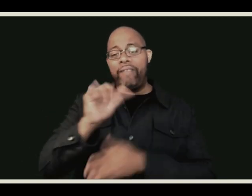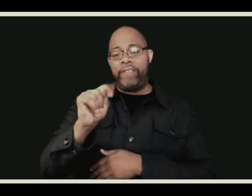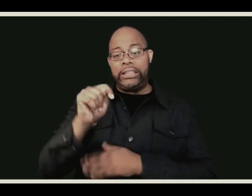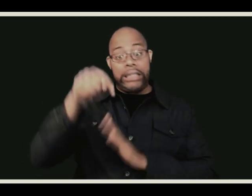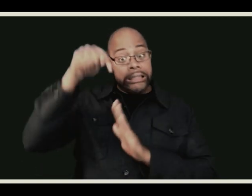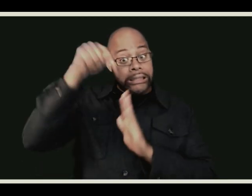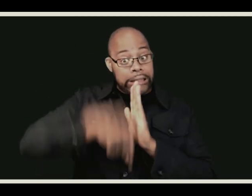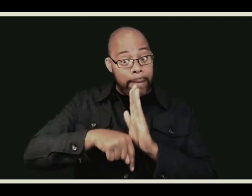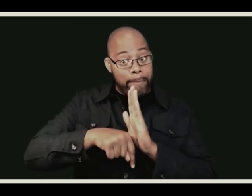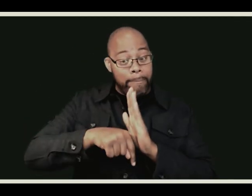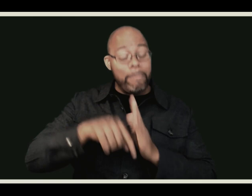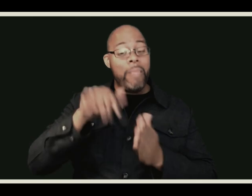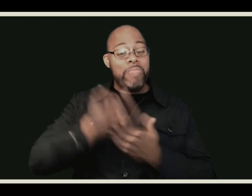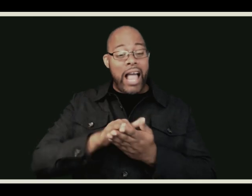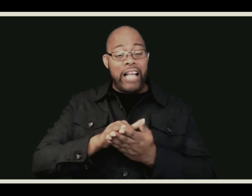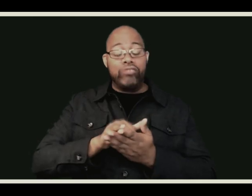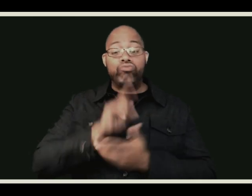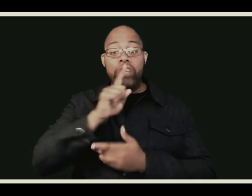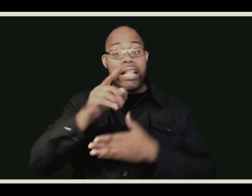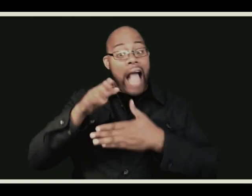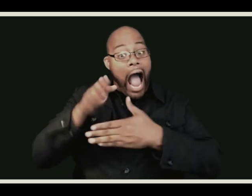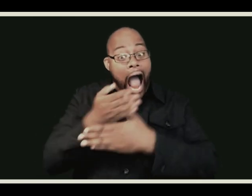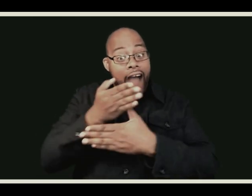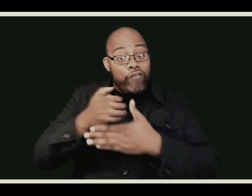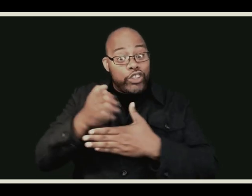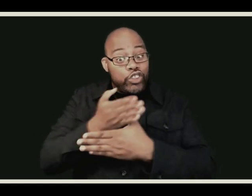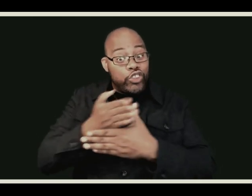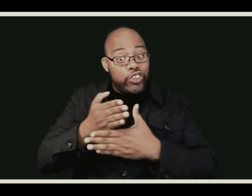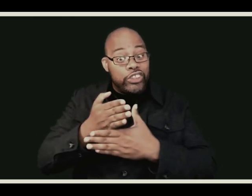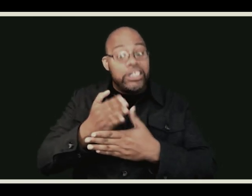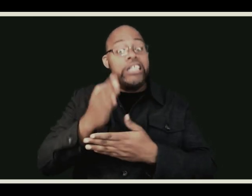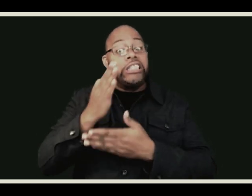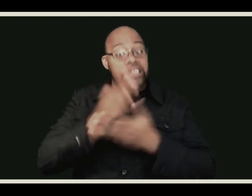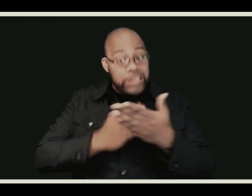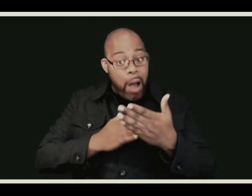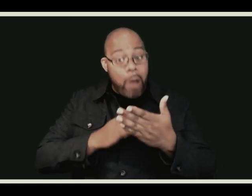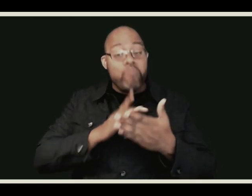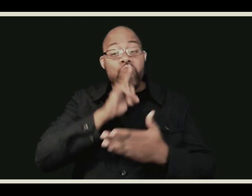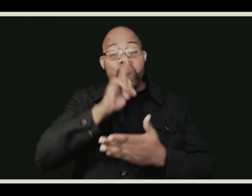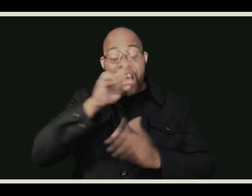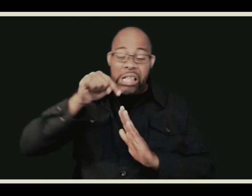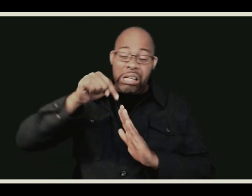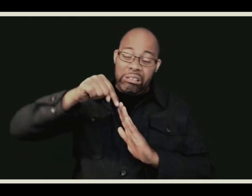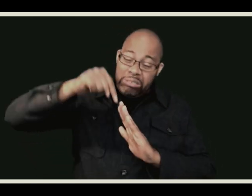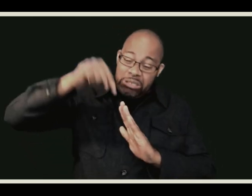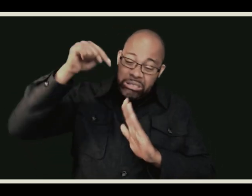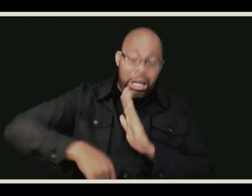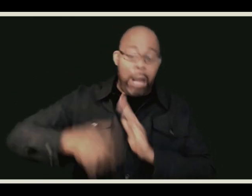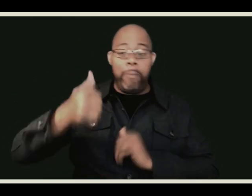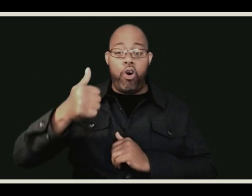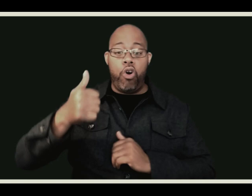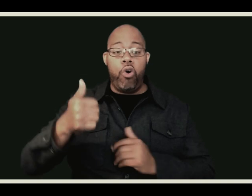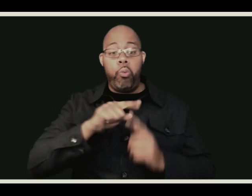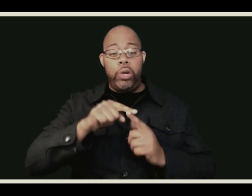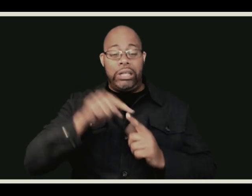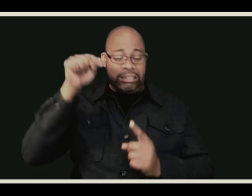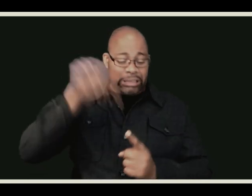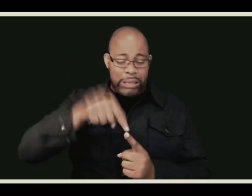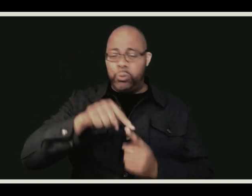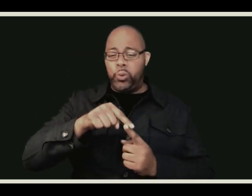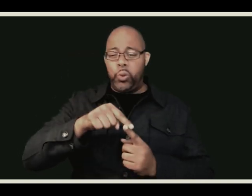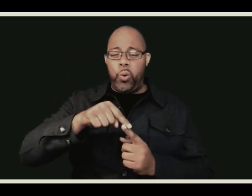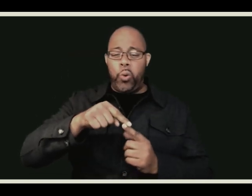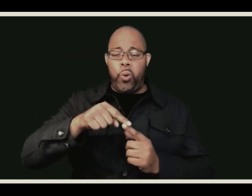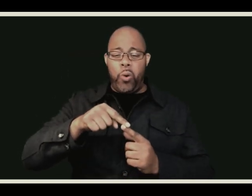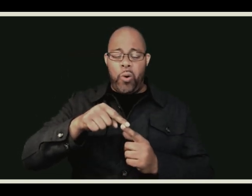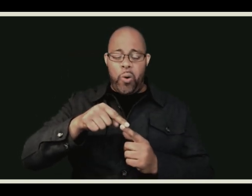feet. And that is just the average. It gets a whole lot deeper when you get down to the